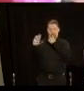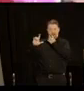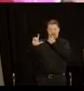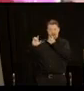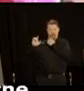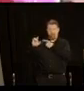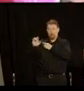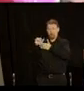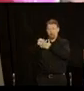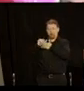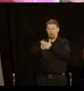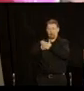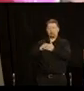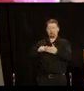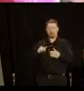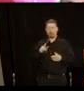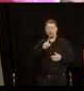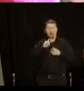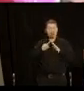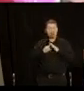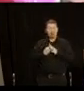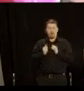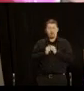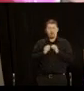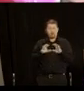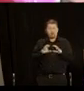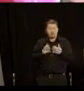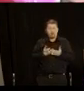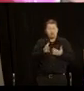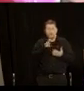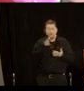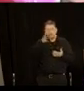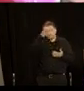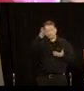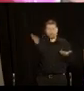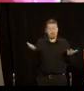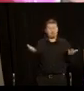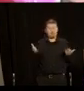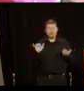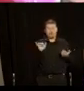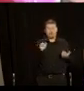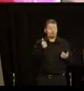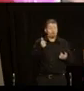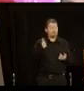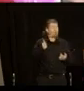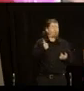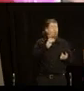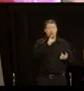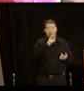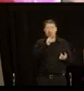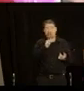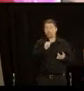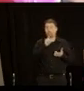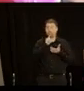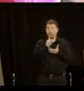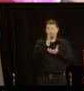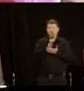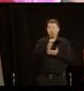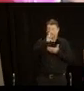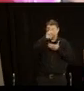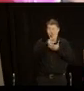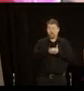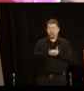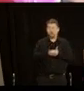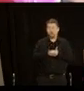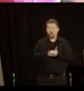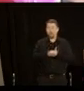reality, really started with a group of parents and advocates just like yourself who didn't stop believing